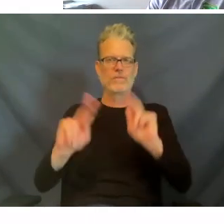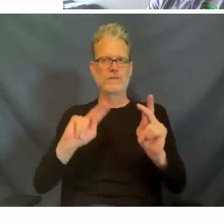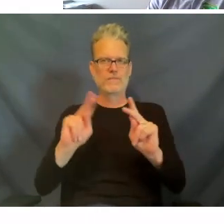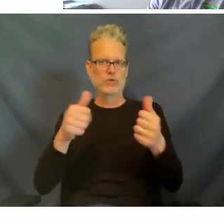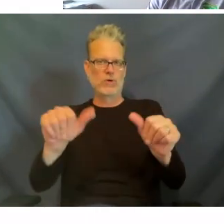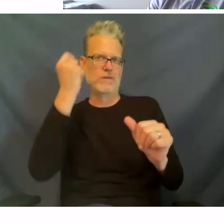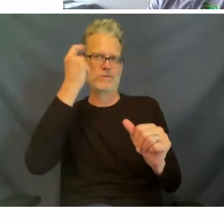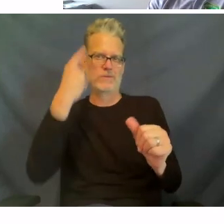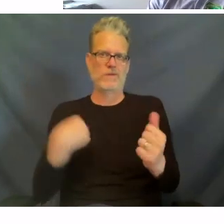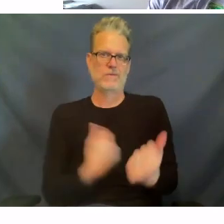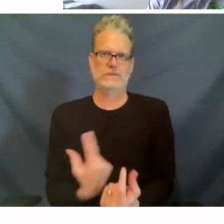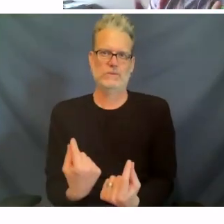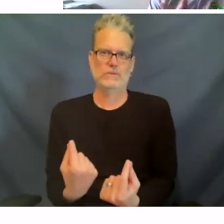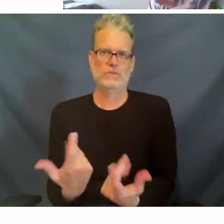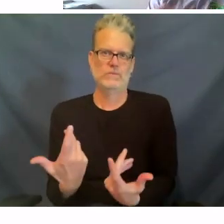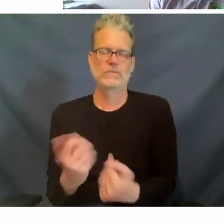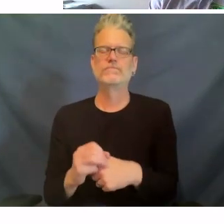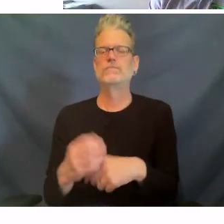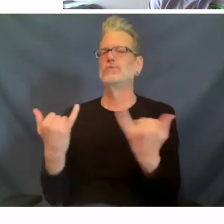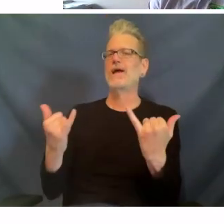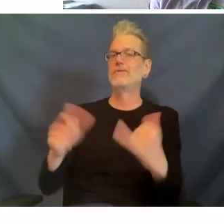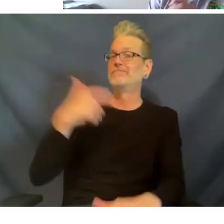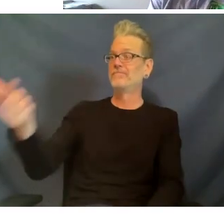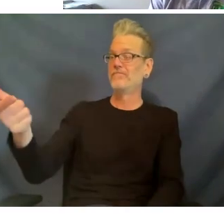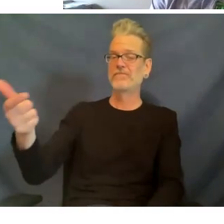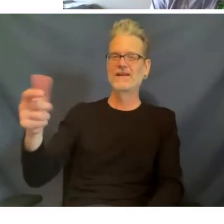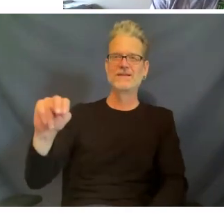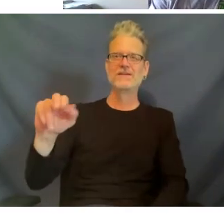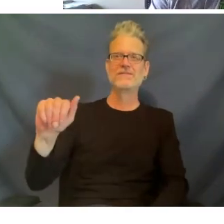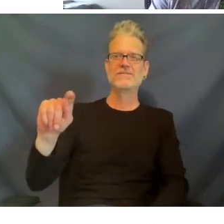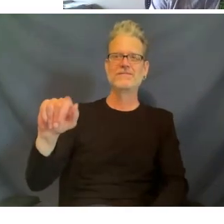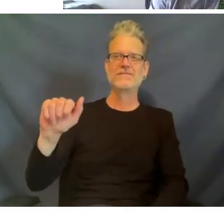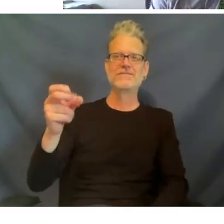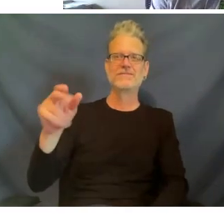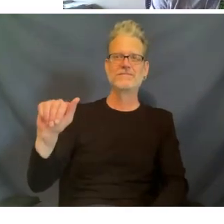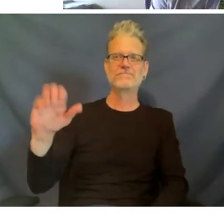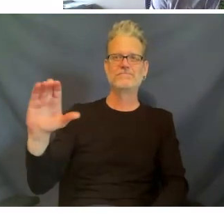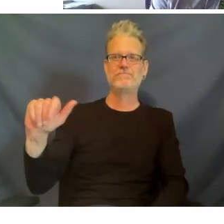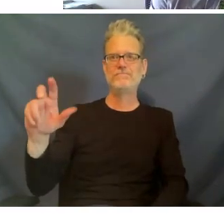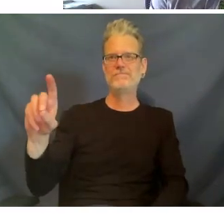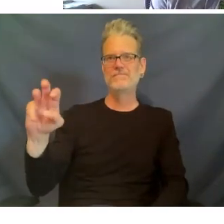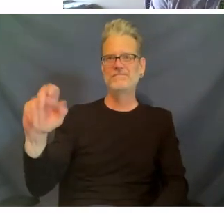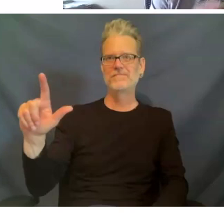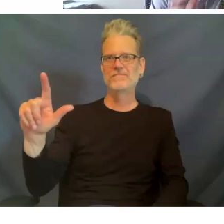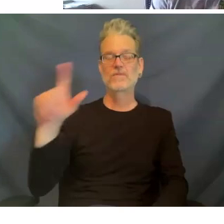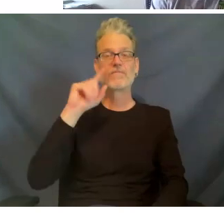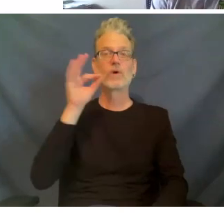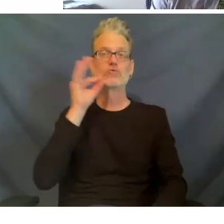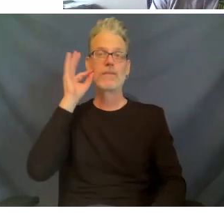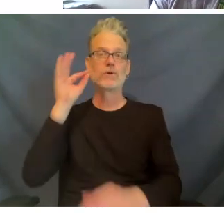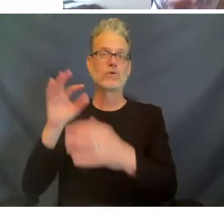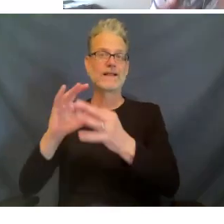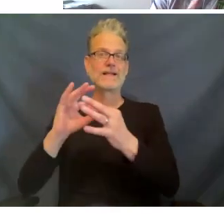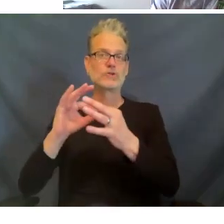programs. And so I'm going to turn it over to Tasha Caldwell, one of our assistant directors for the Tribal Relations Office, and she'll talk about